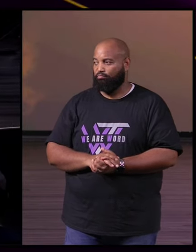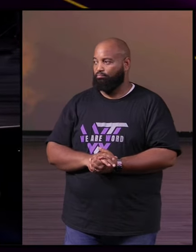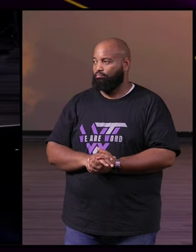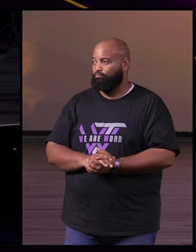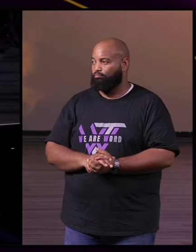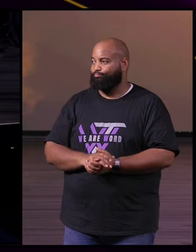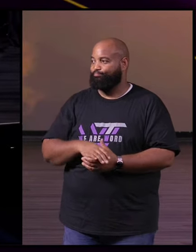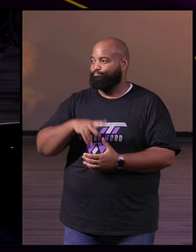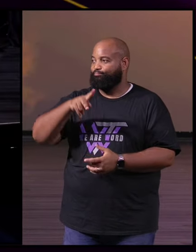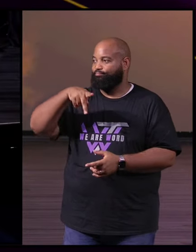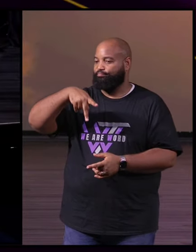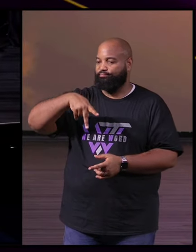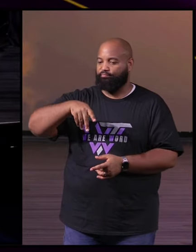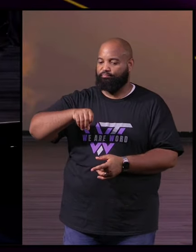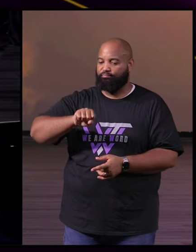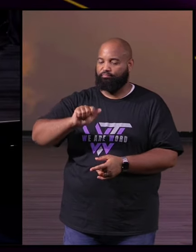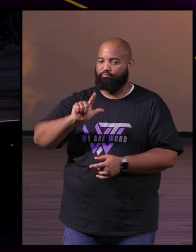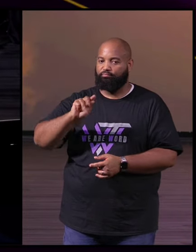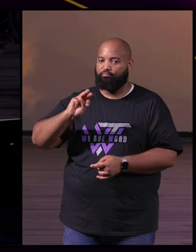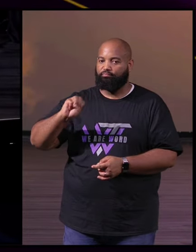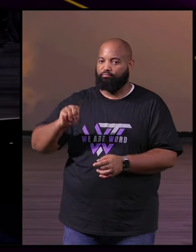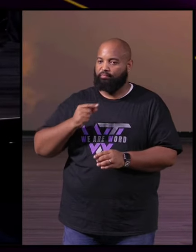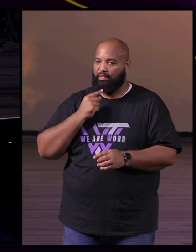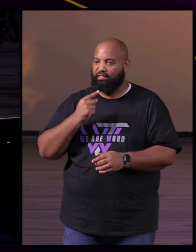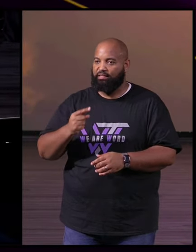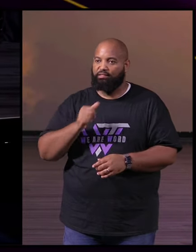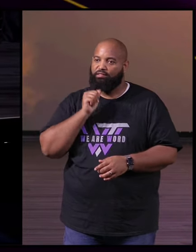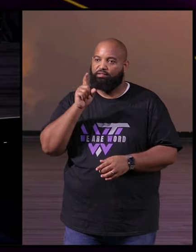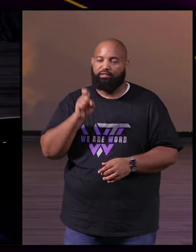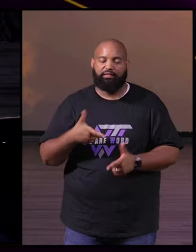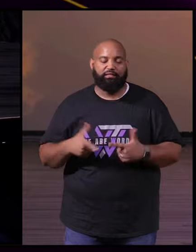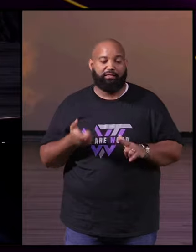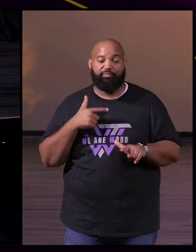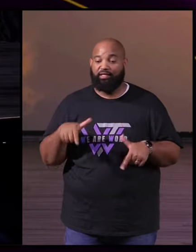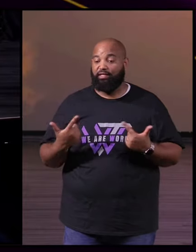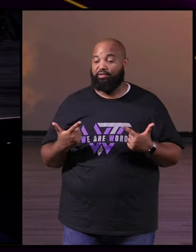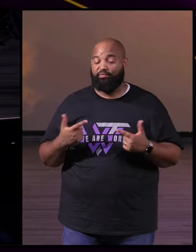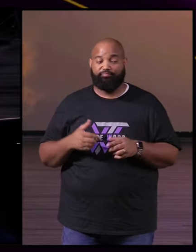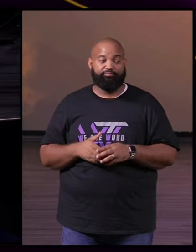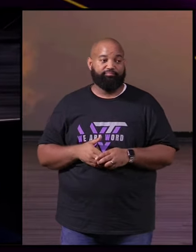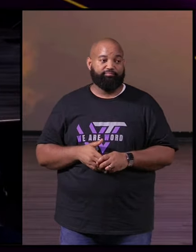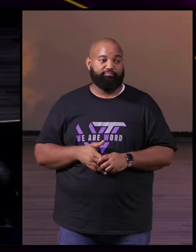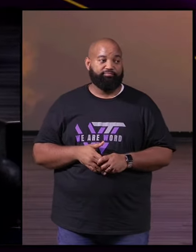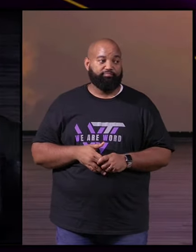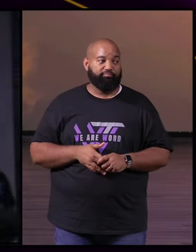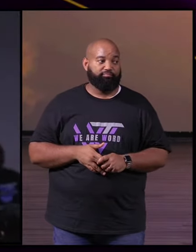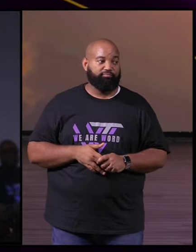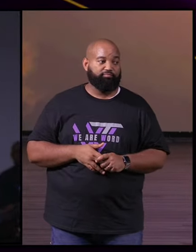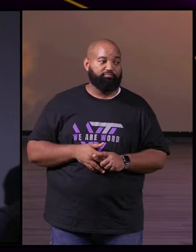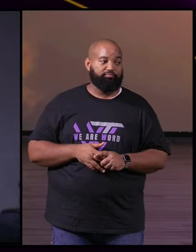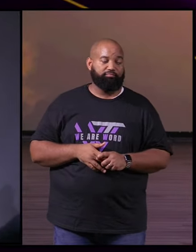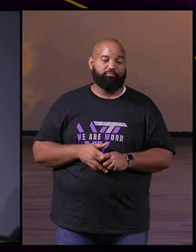The songwriter says he didn't have to let me live. He didn't have to let me live.